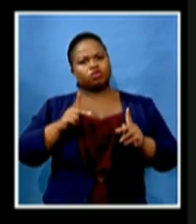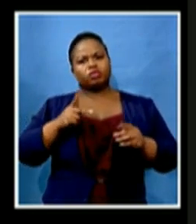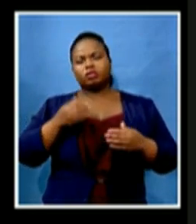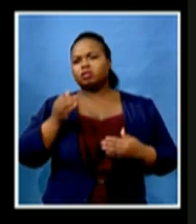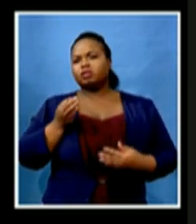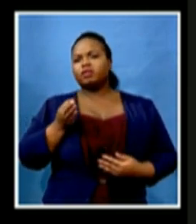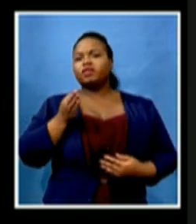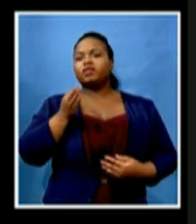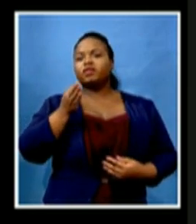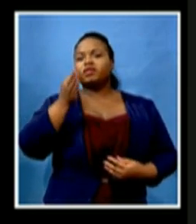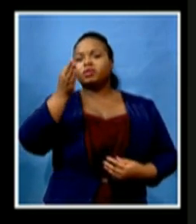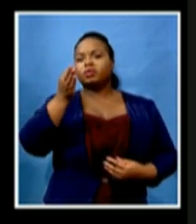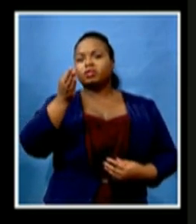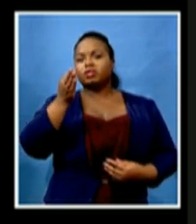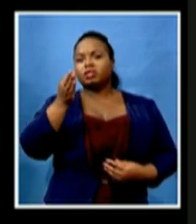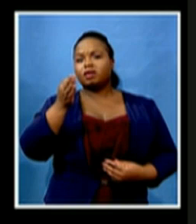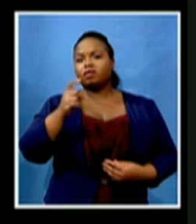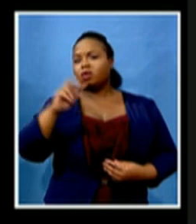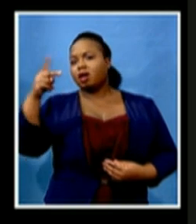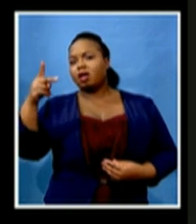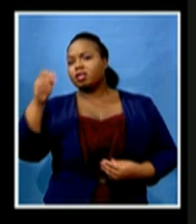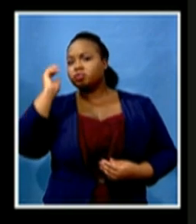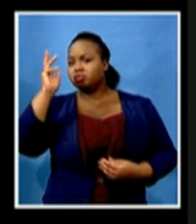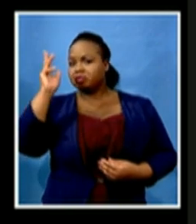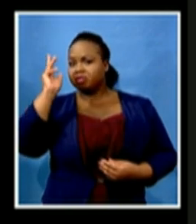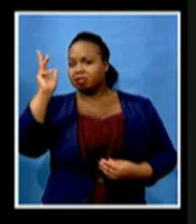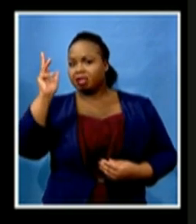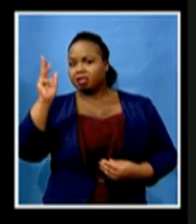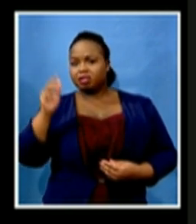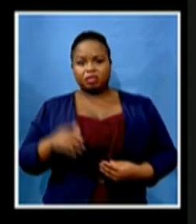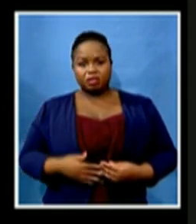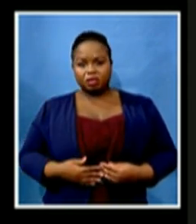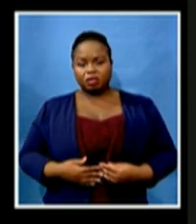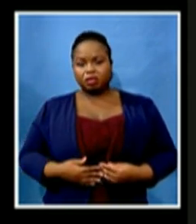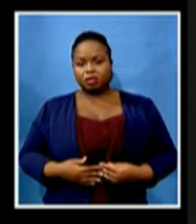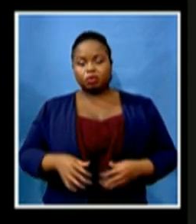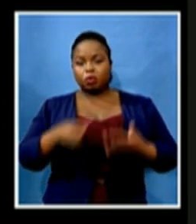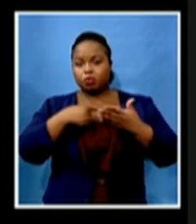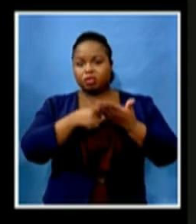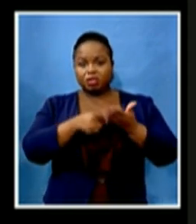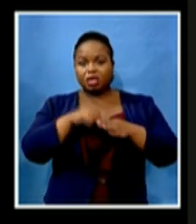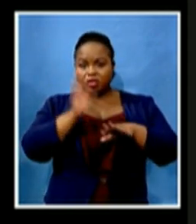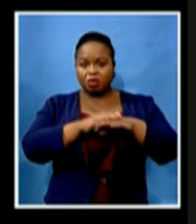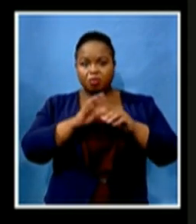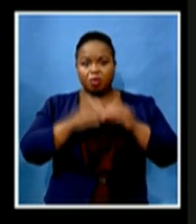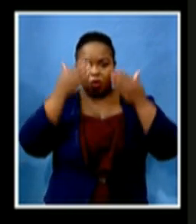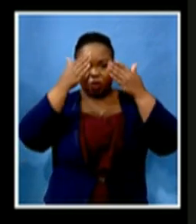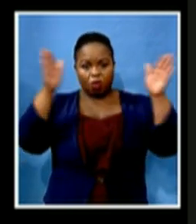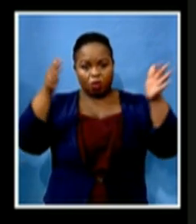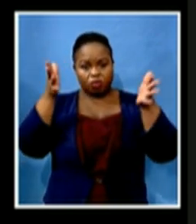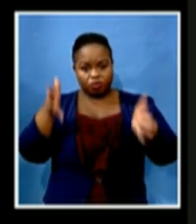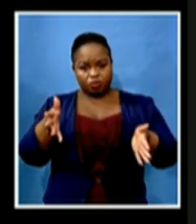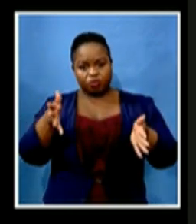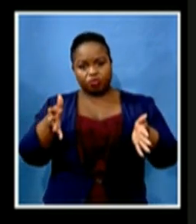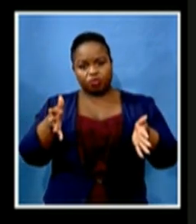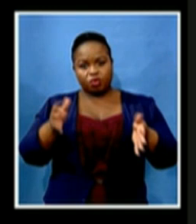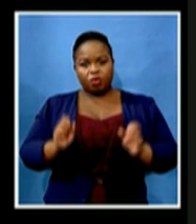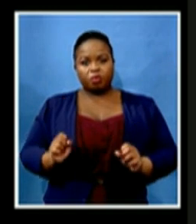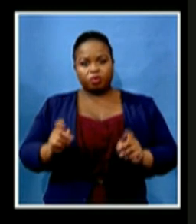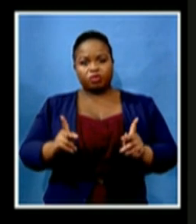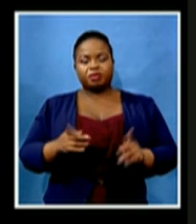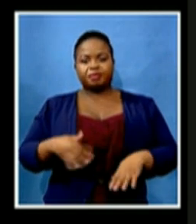and models to be discussed in a more open way? But really, thanks for this session.